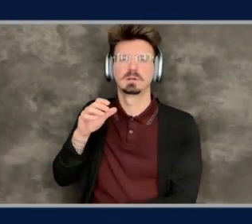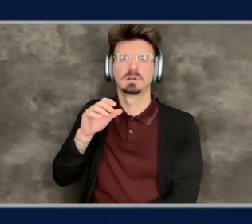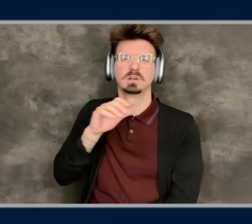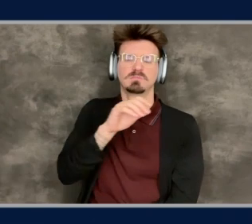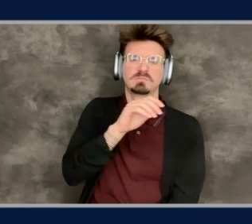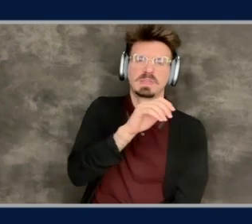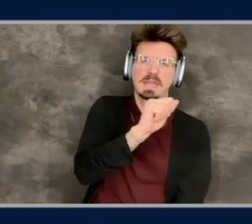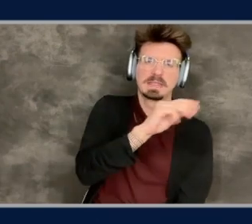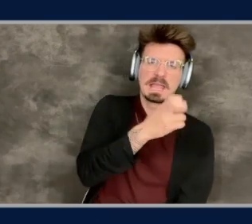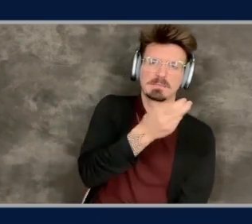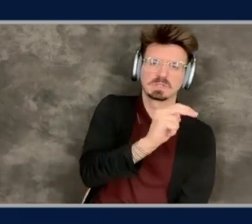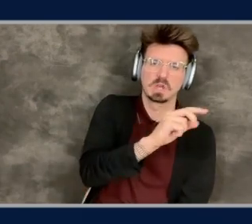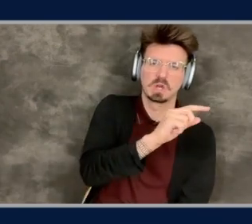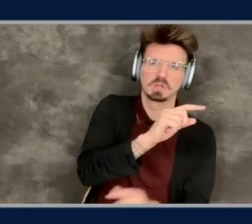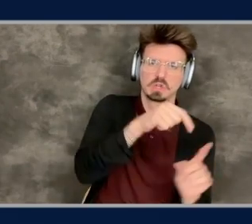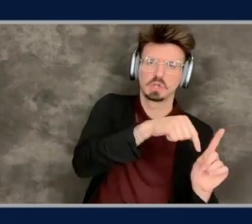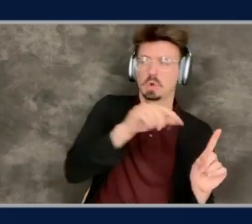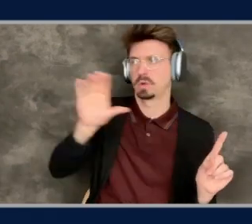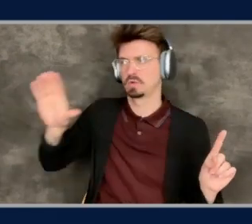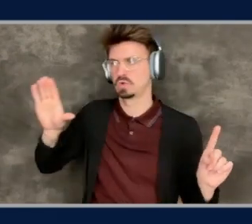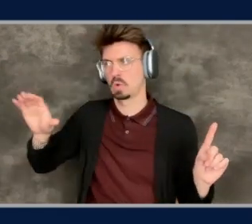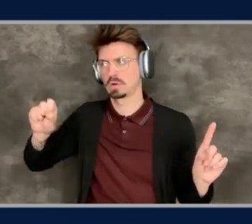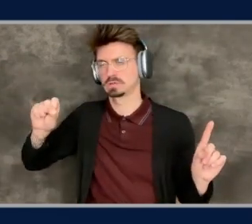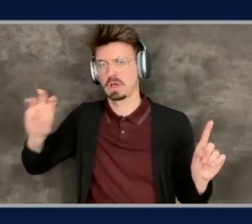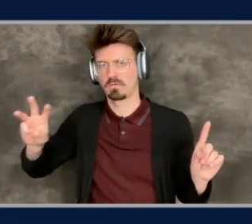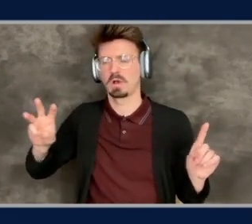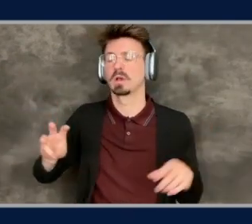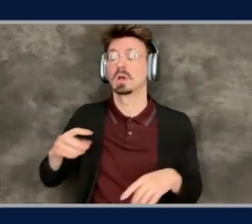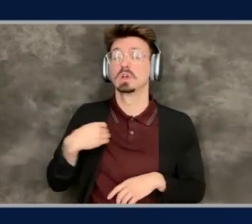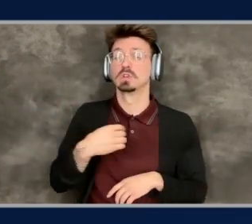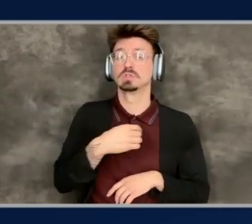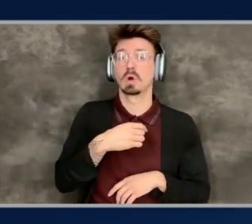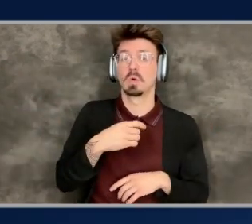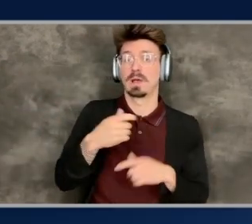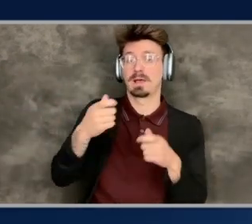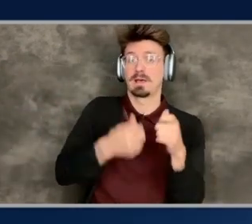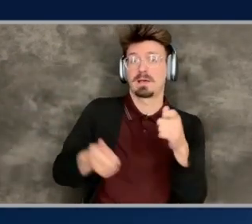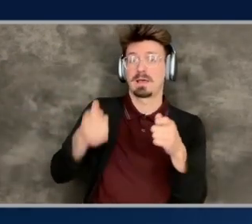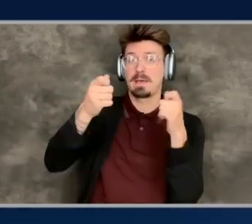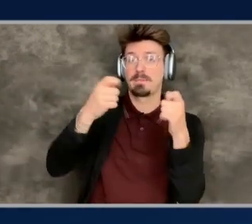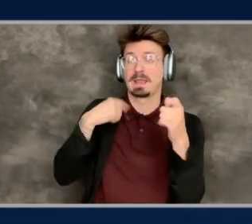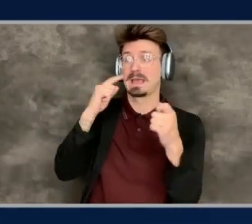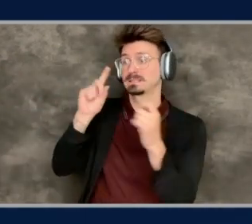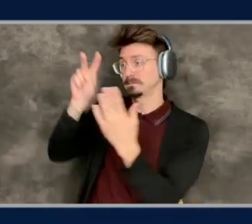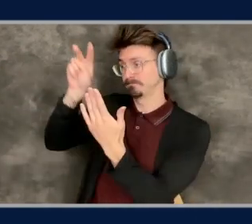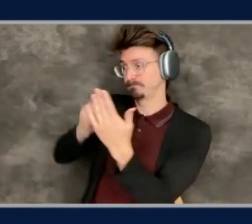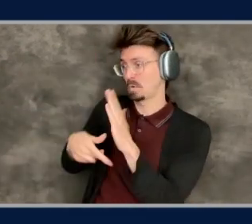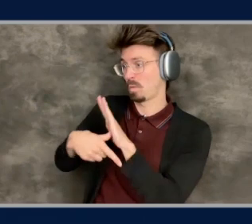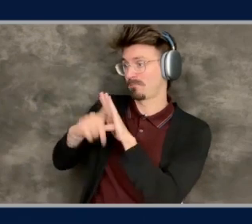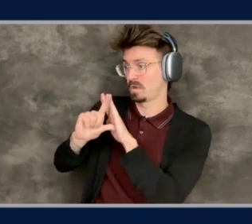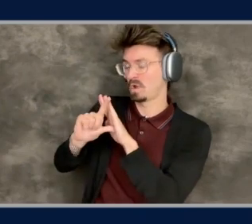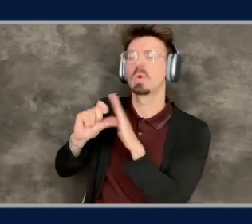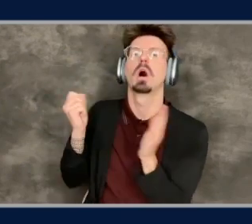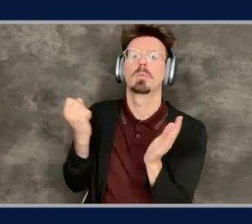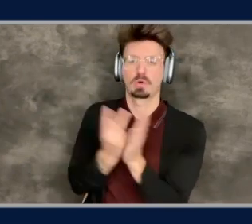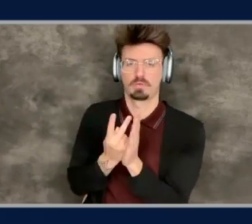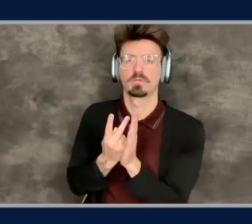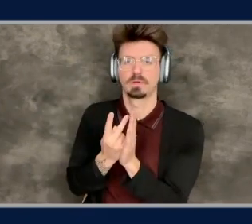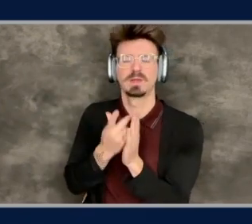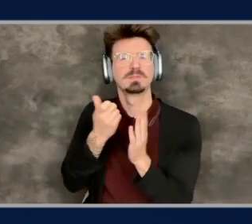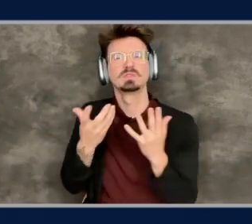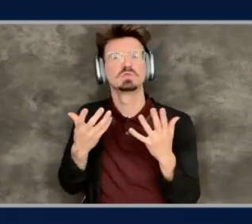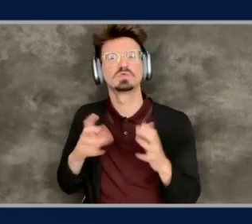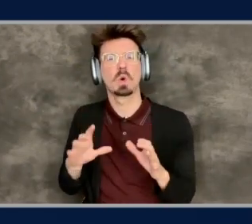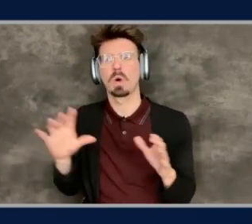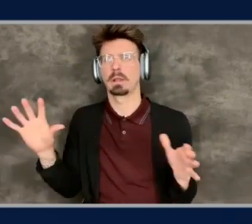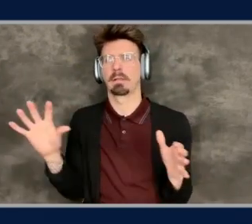And an admin has to review it, and they have to approve this connection because you don't want Amazon Q to be connected to a repo that is not